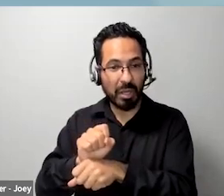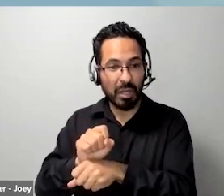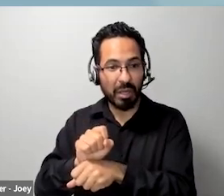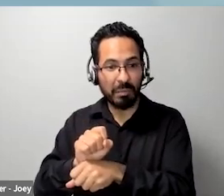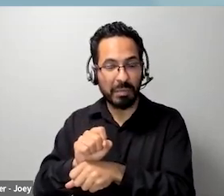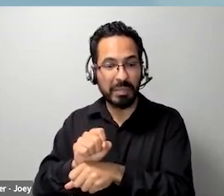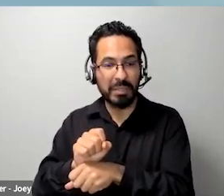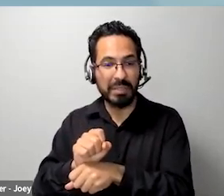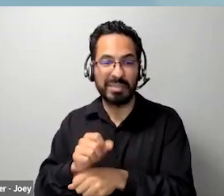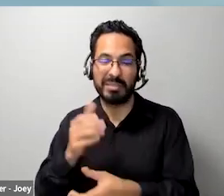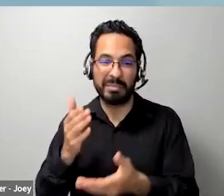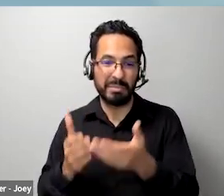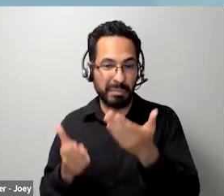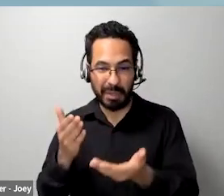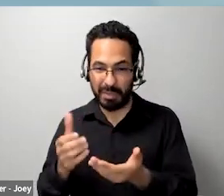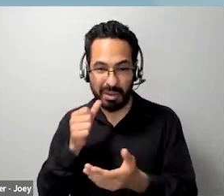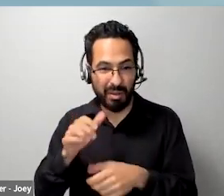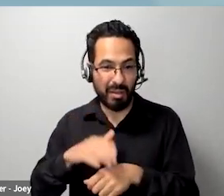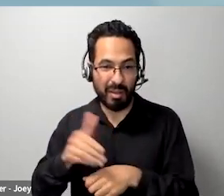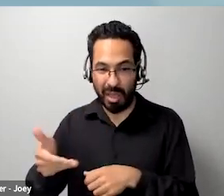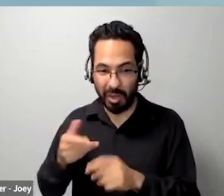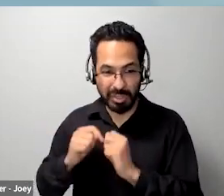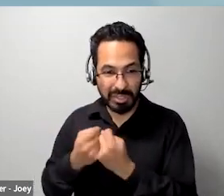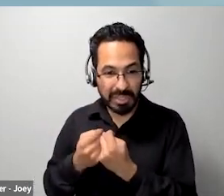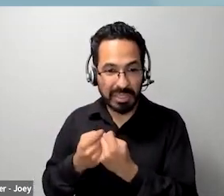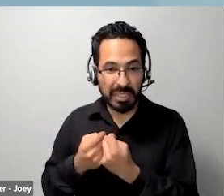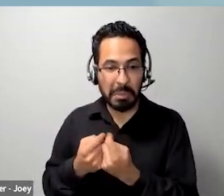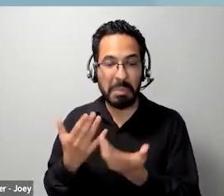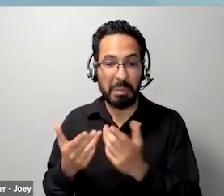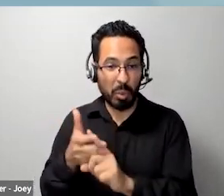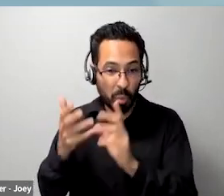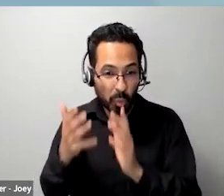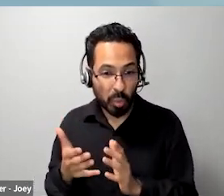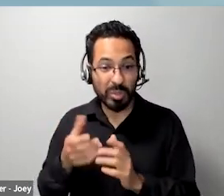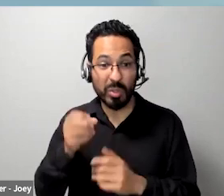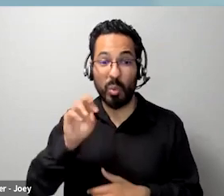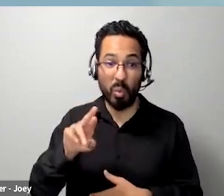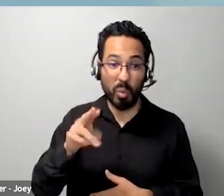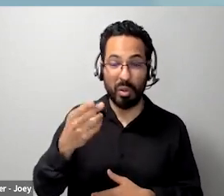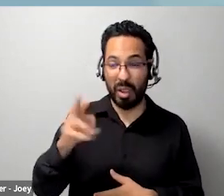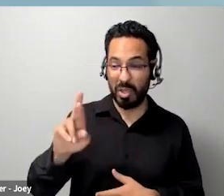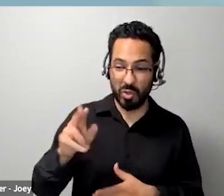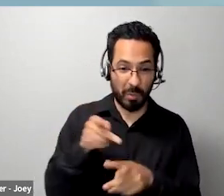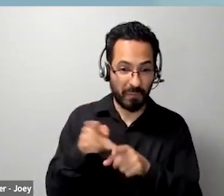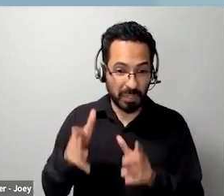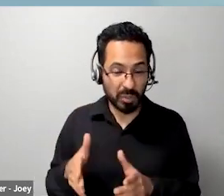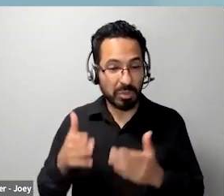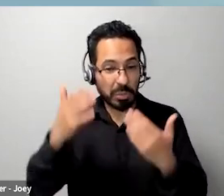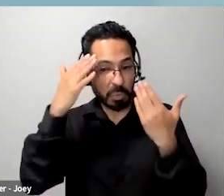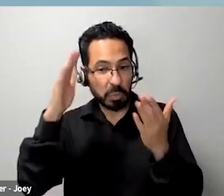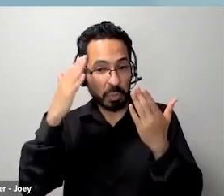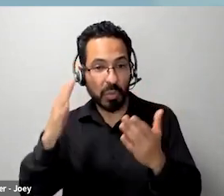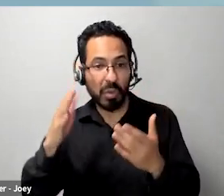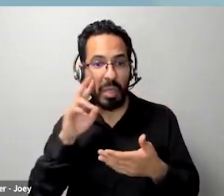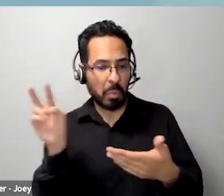be on the hiring team specifically, maybe they're recruiters or HR professionals that just don't know,